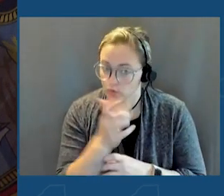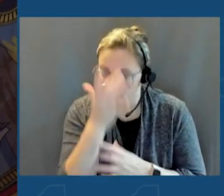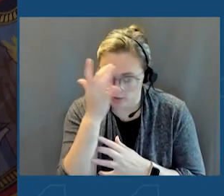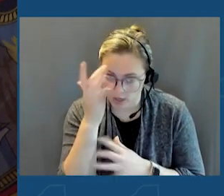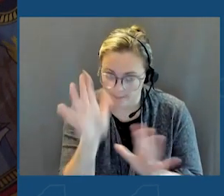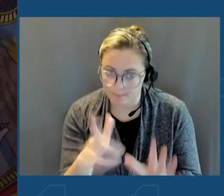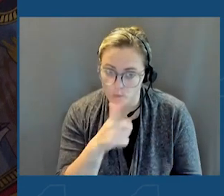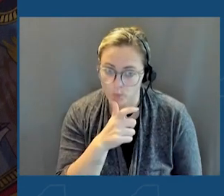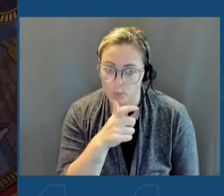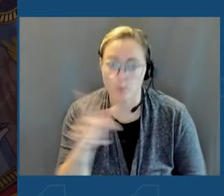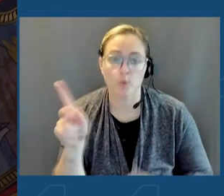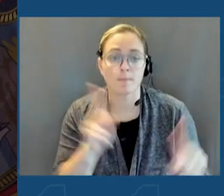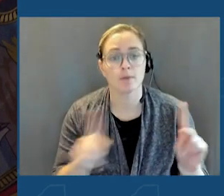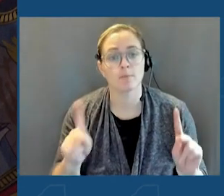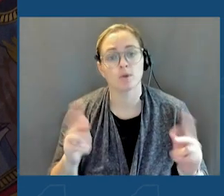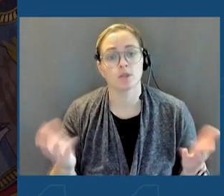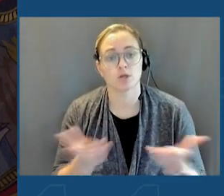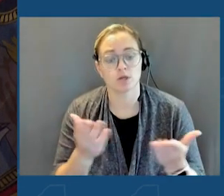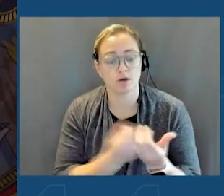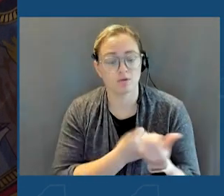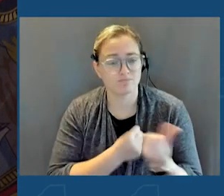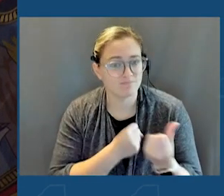the people we're standing here on behalf of.